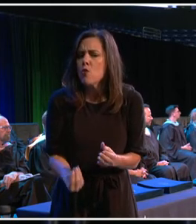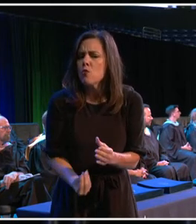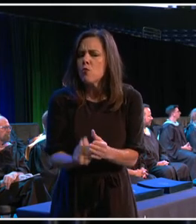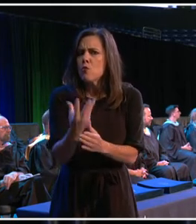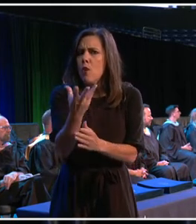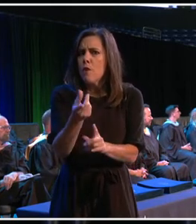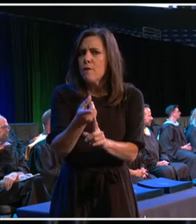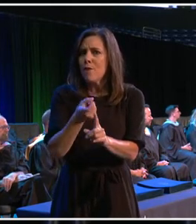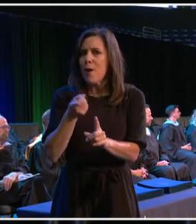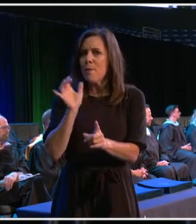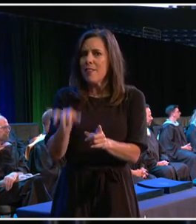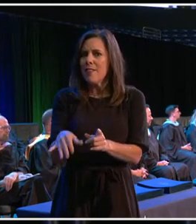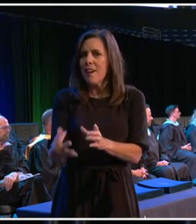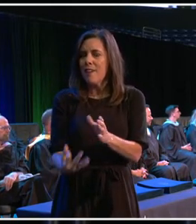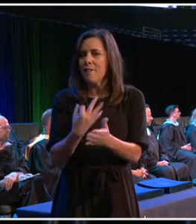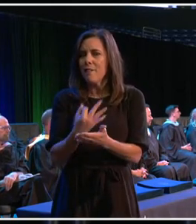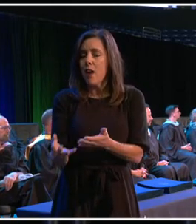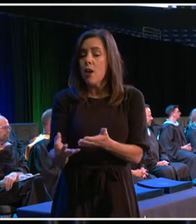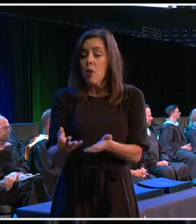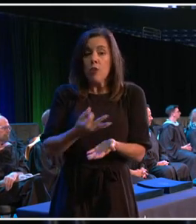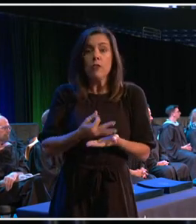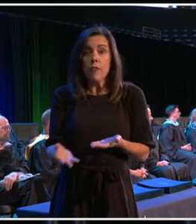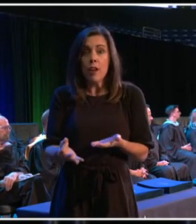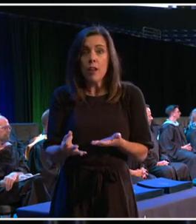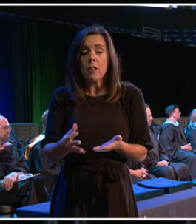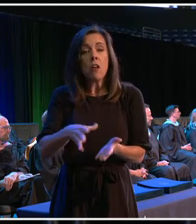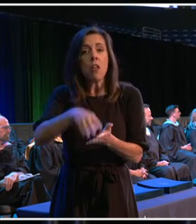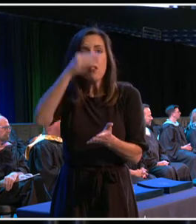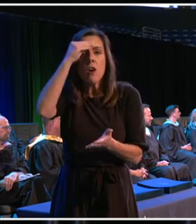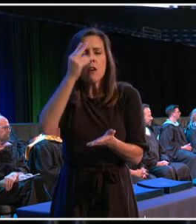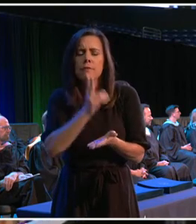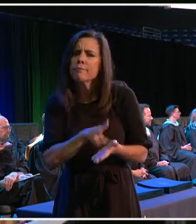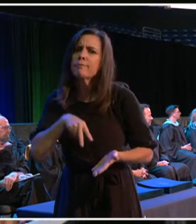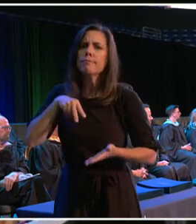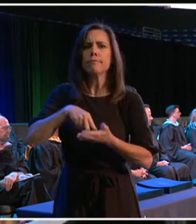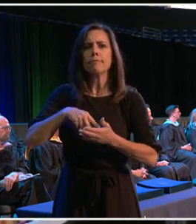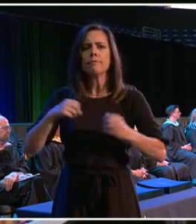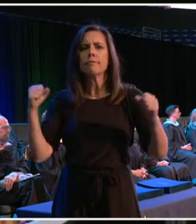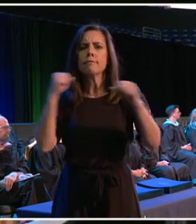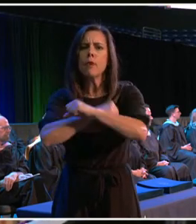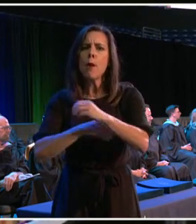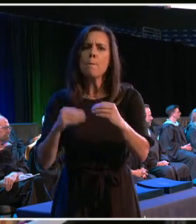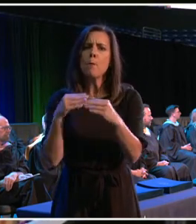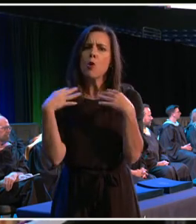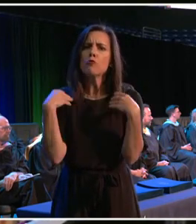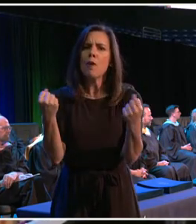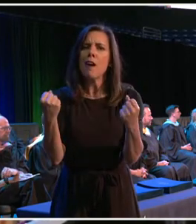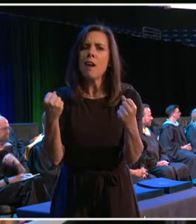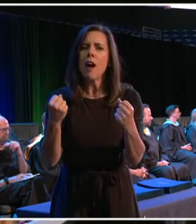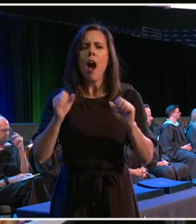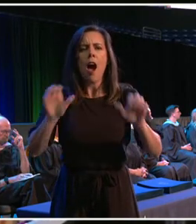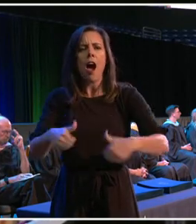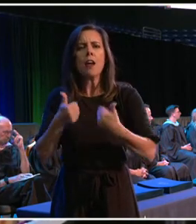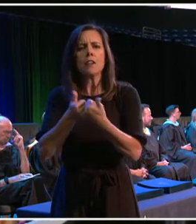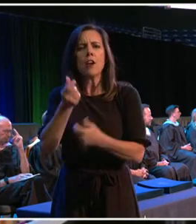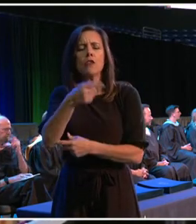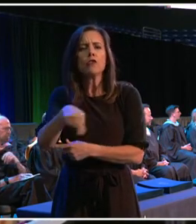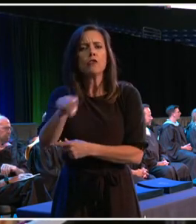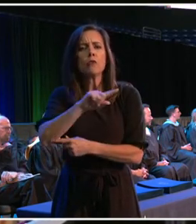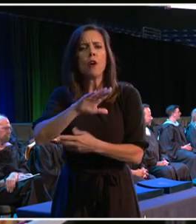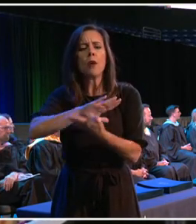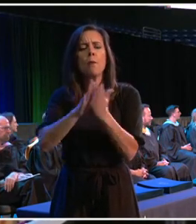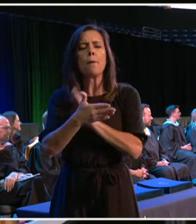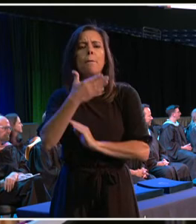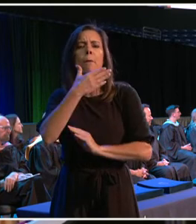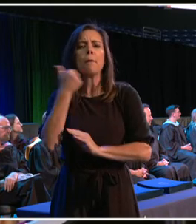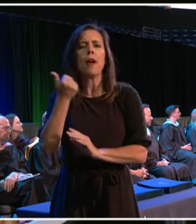them. You fail, you learn, and you get back up and fight harder. I challenge you all to evolve into a stronger